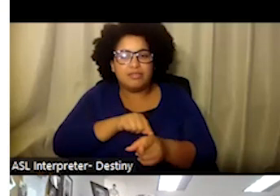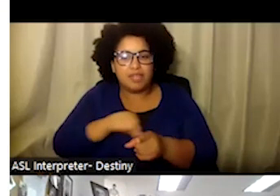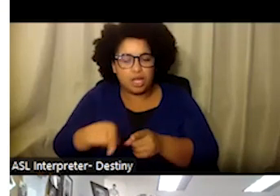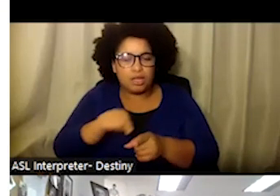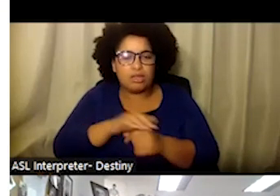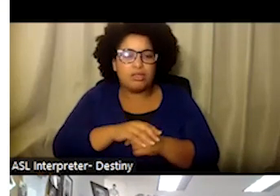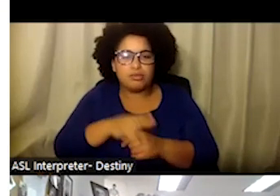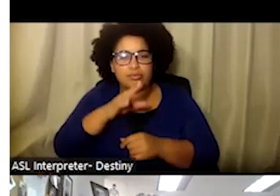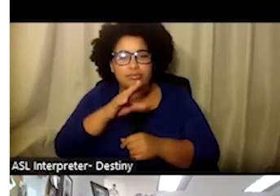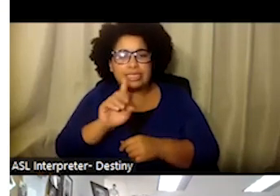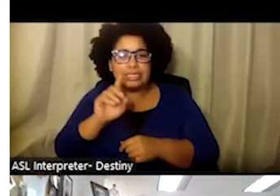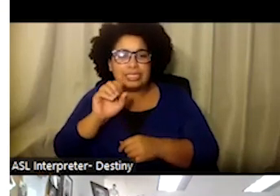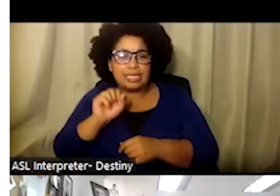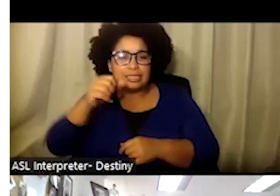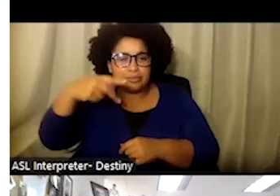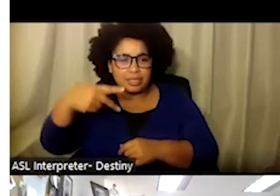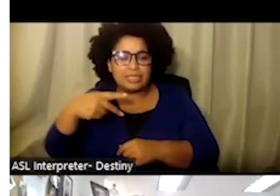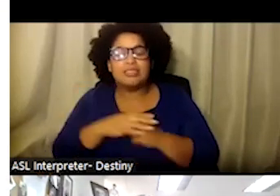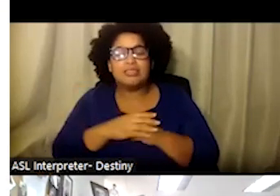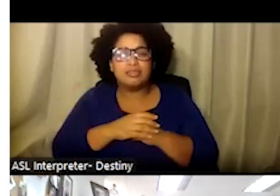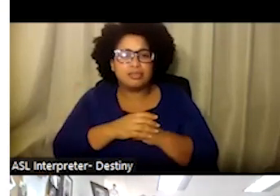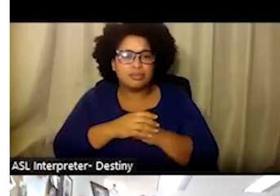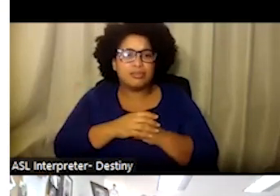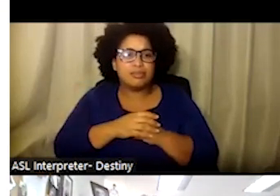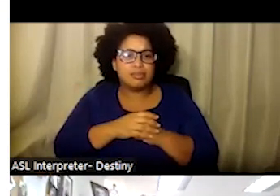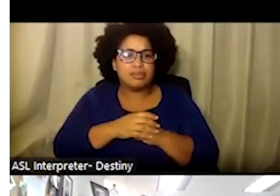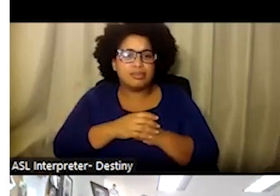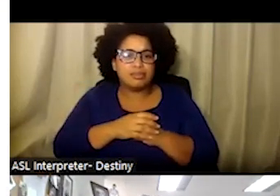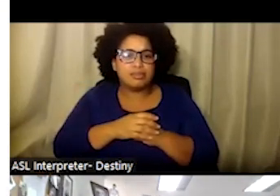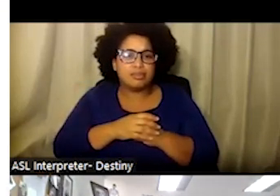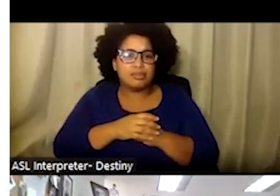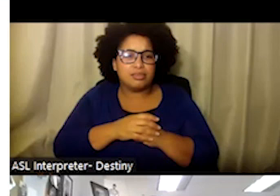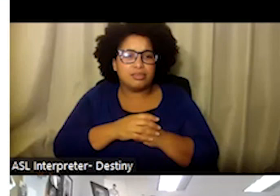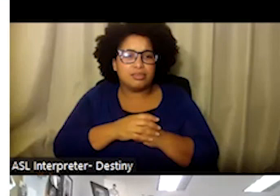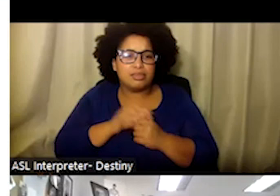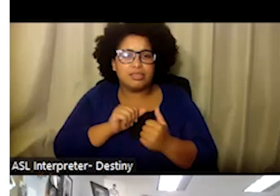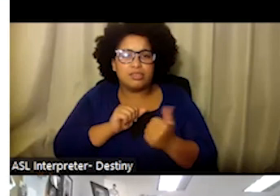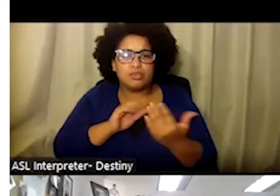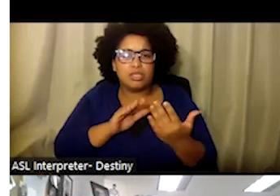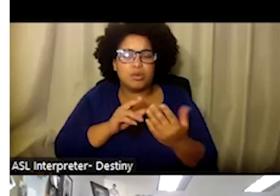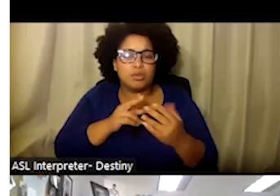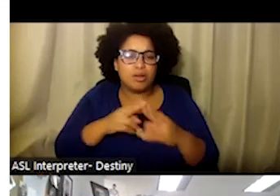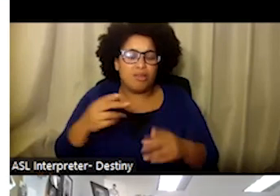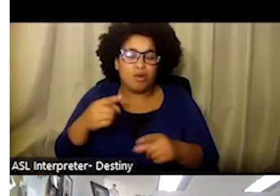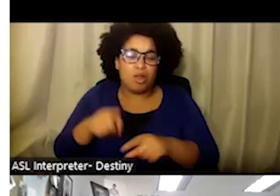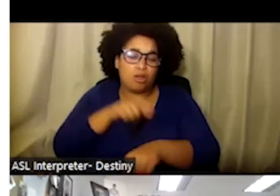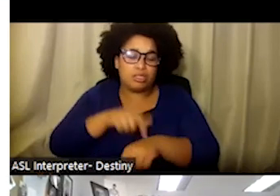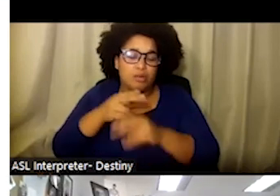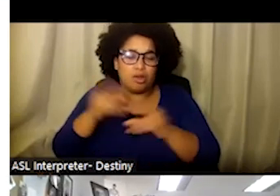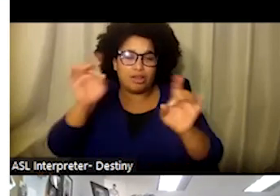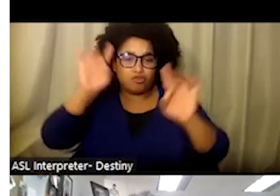direct support professionals and addressing what has been identified as the crisis for a long time. But